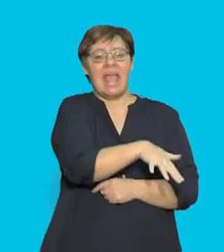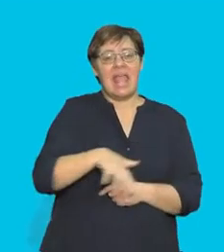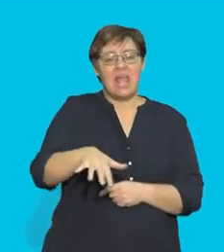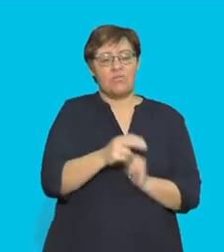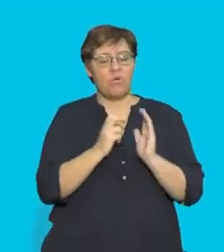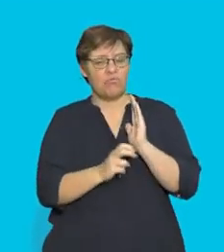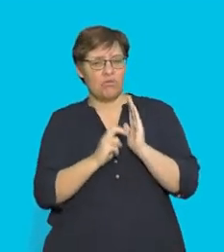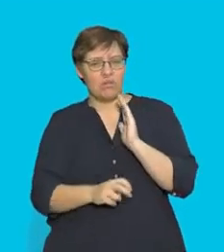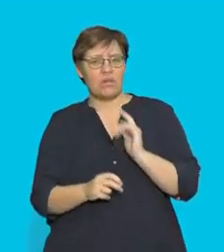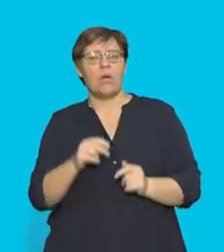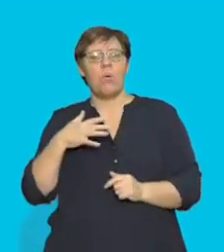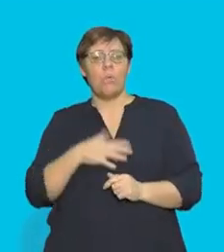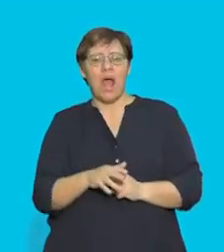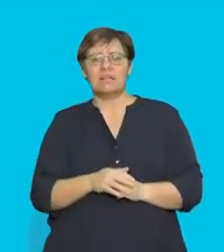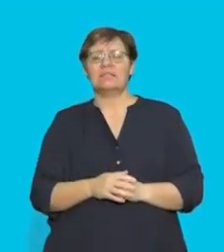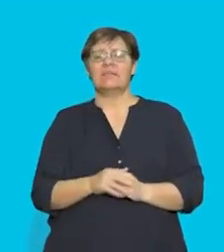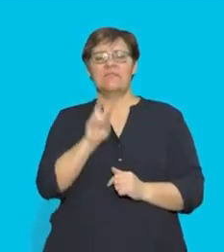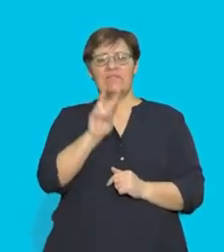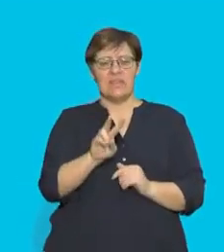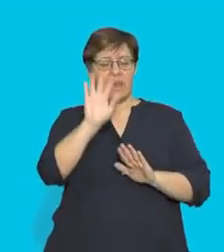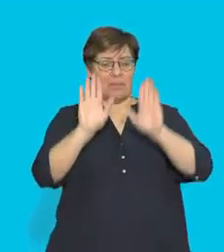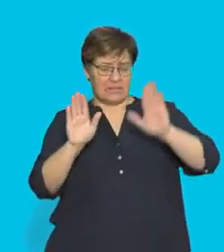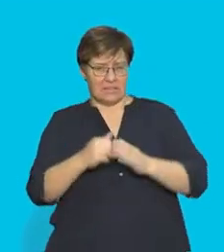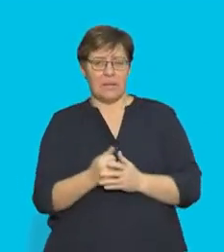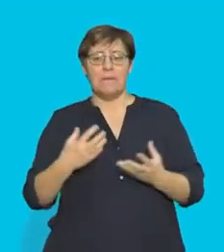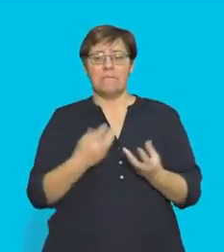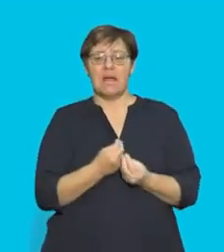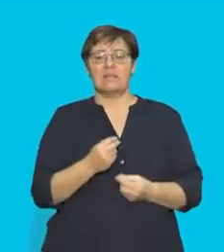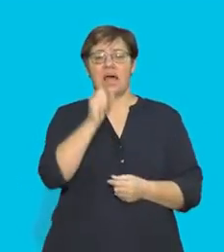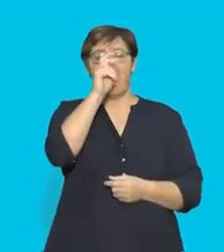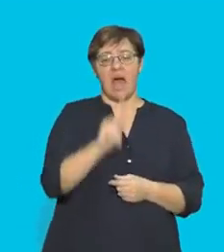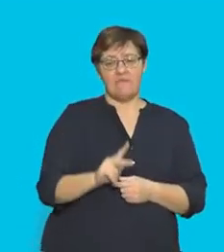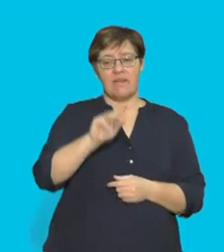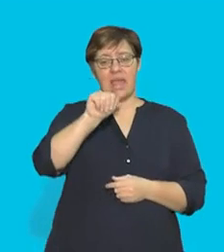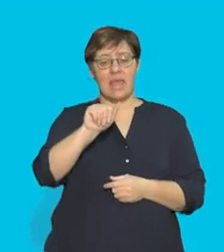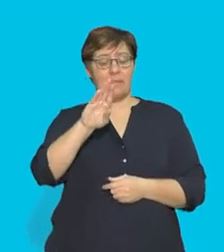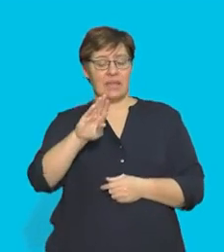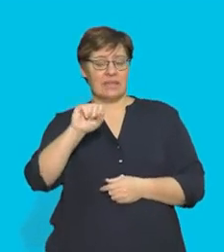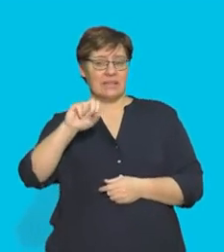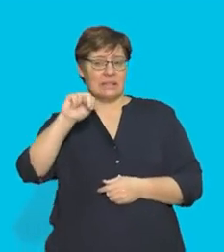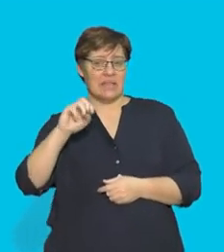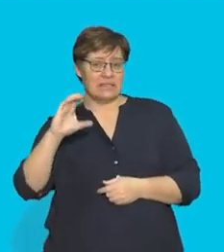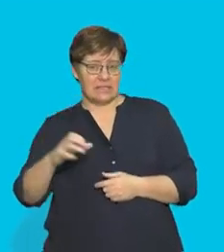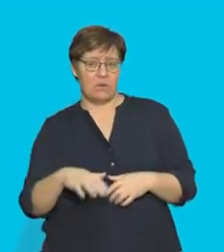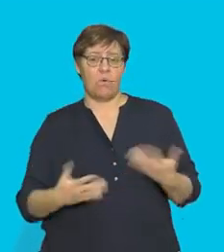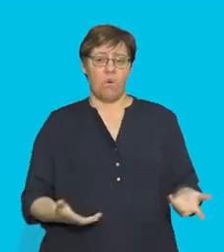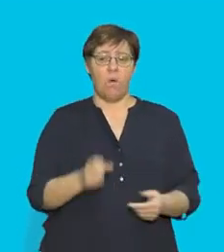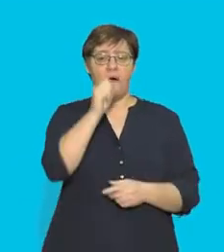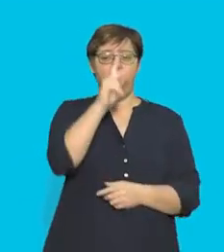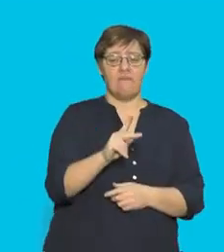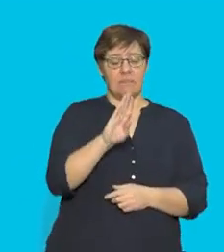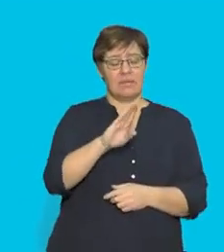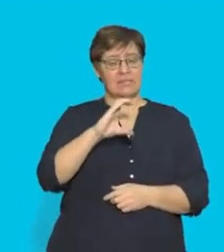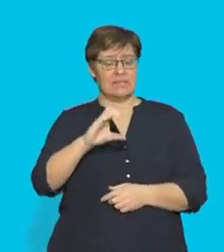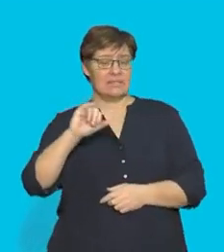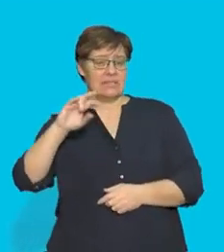this is an easy one. Remember, we're looking for a kind of a V pattern when we're doing area rule. So we need to have half AB sine C, half BC